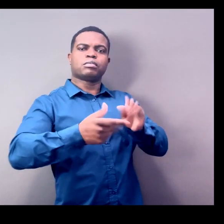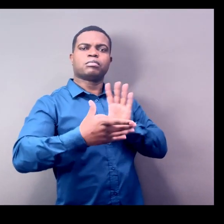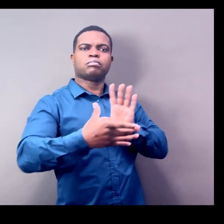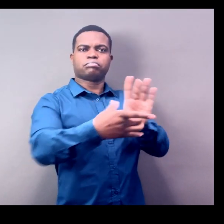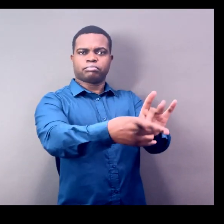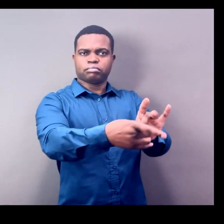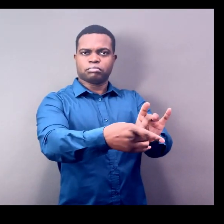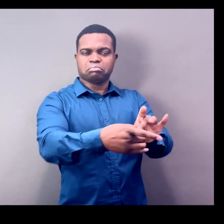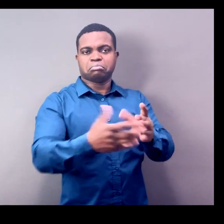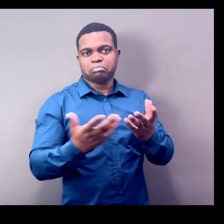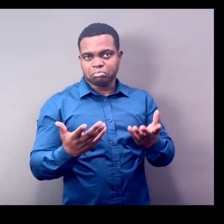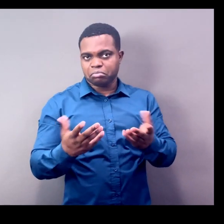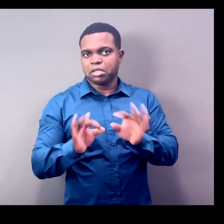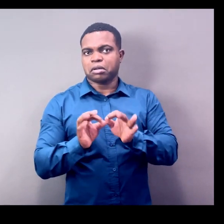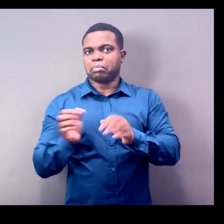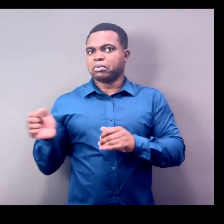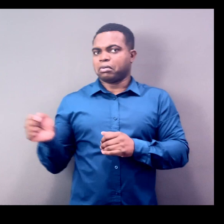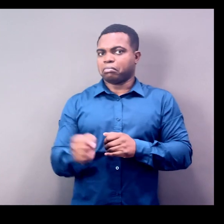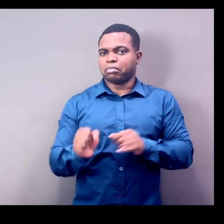also